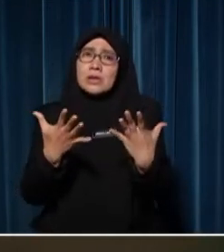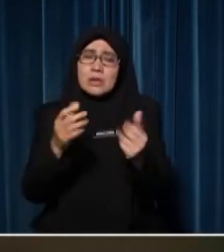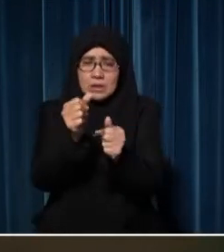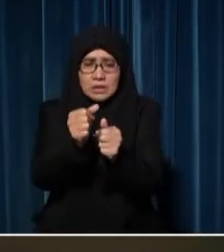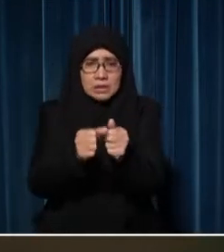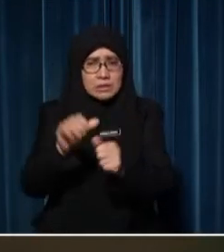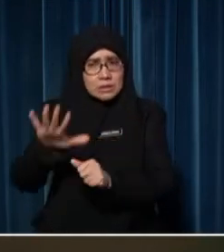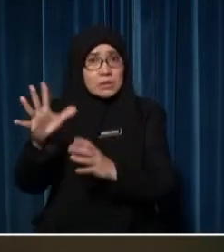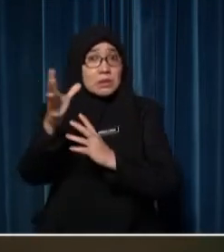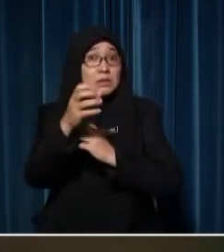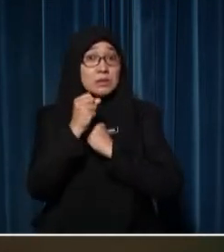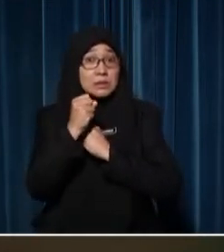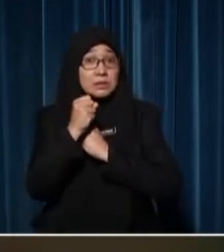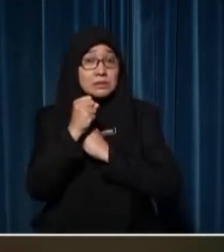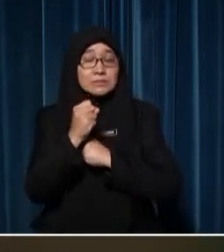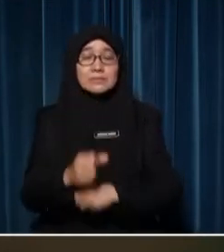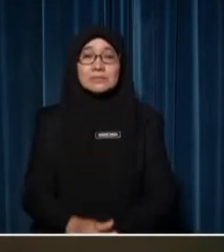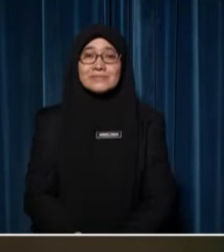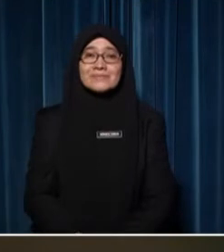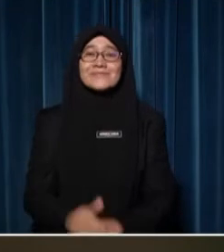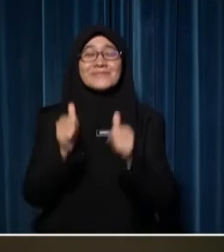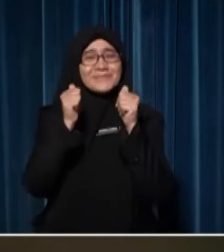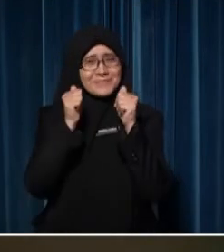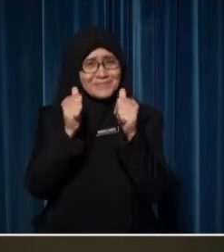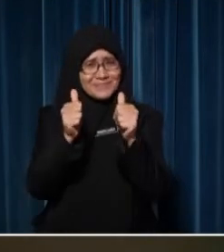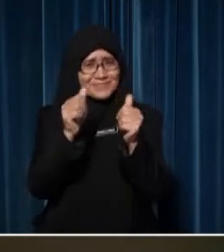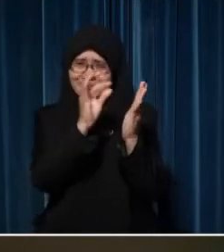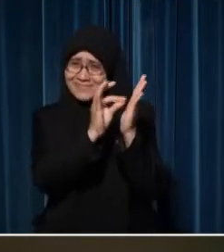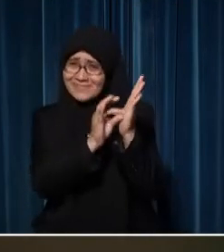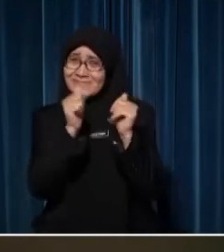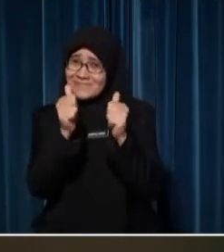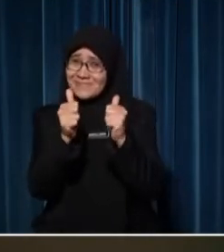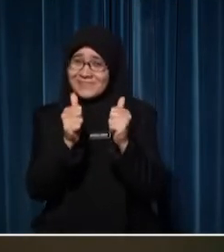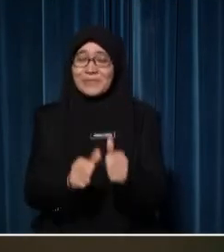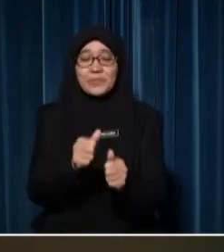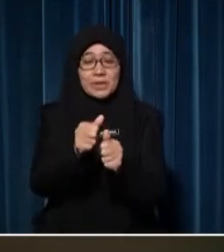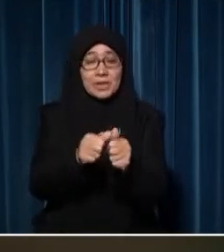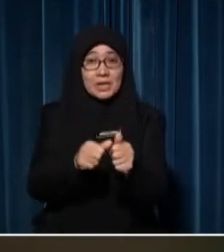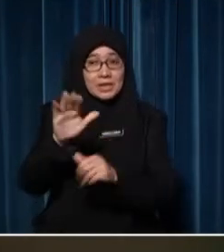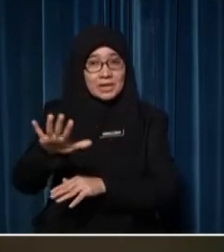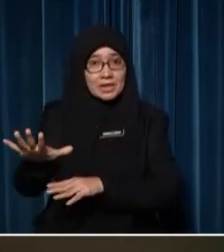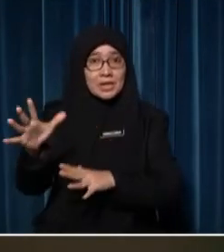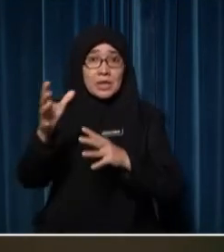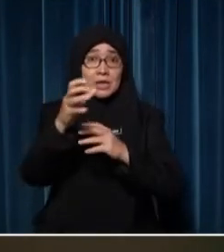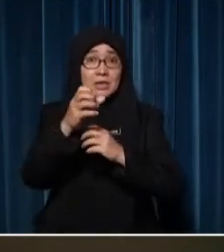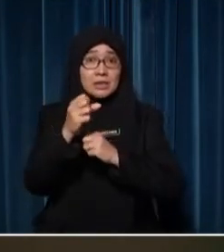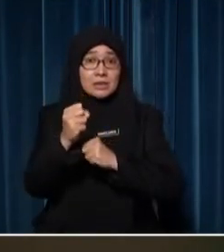child receive? Good counting. Each child will be